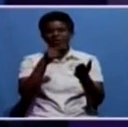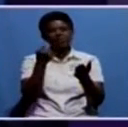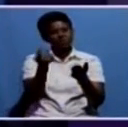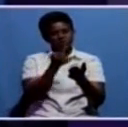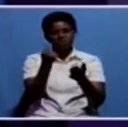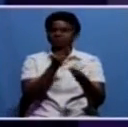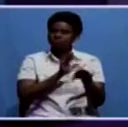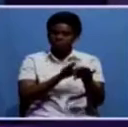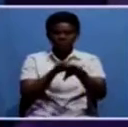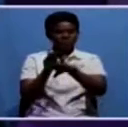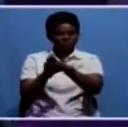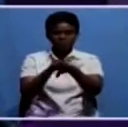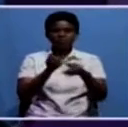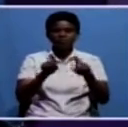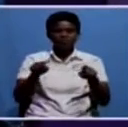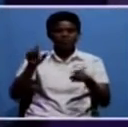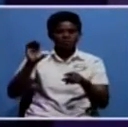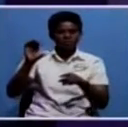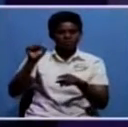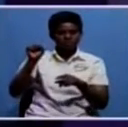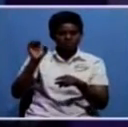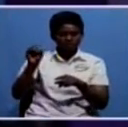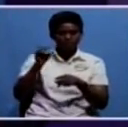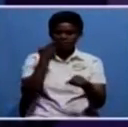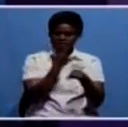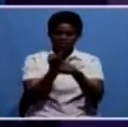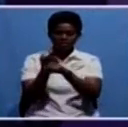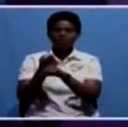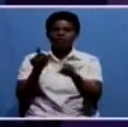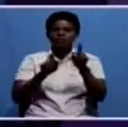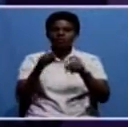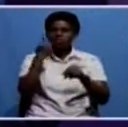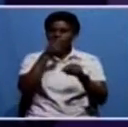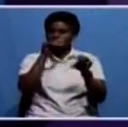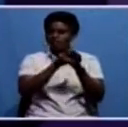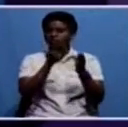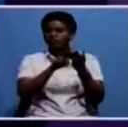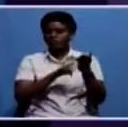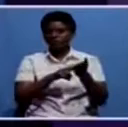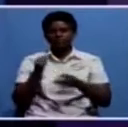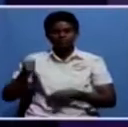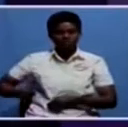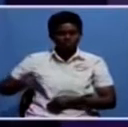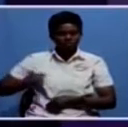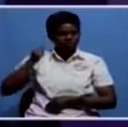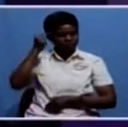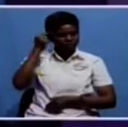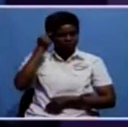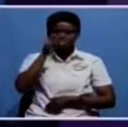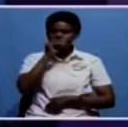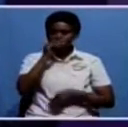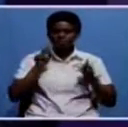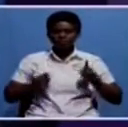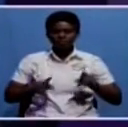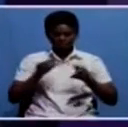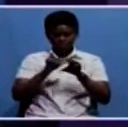are calling for tougher action on suspects in the report. Chief Government Spokesperson, Honorable Dora Siliya, is on the program to